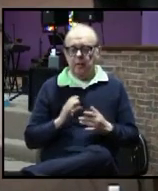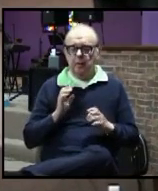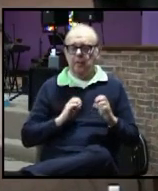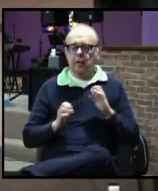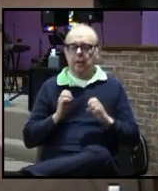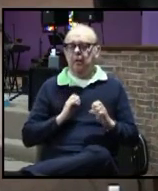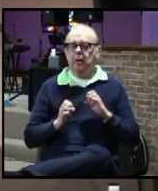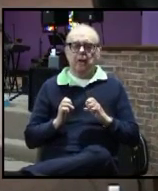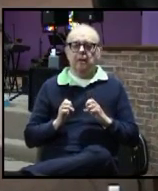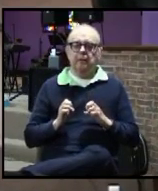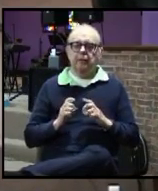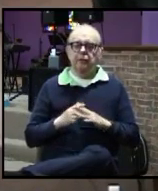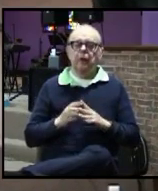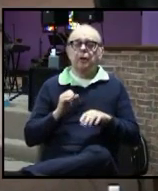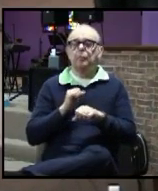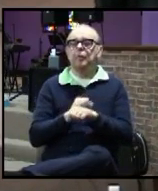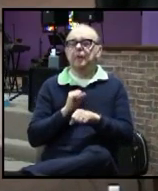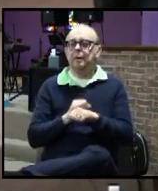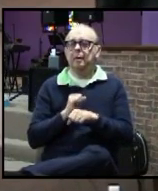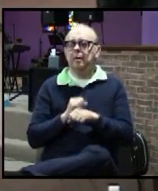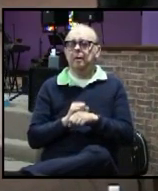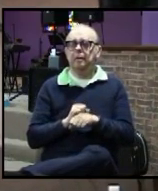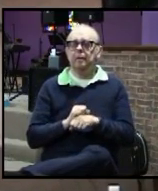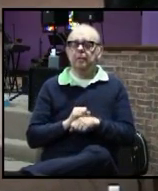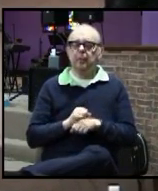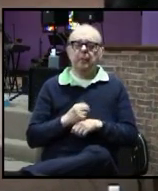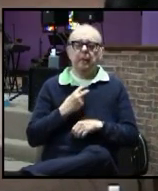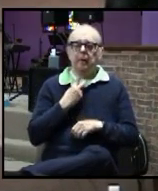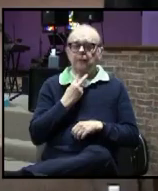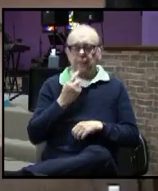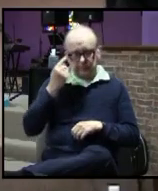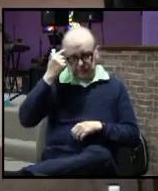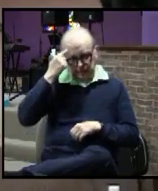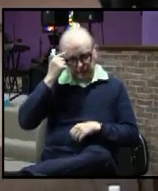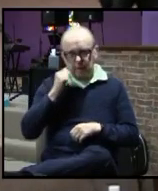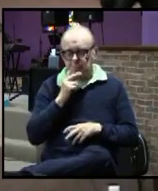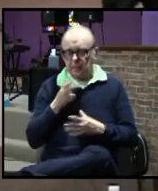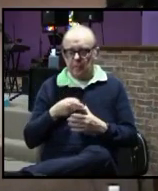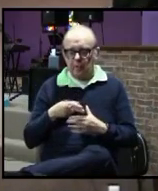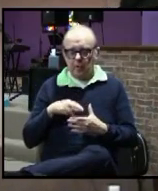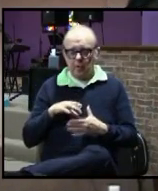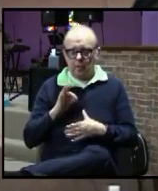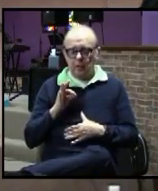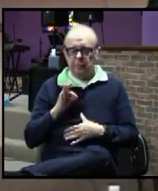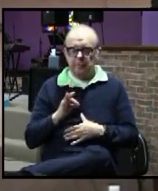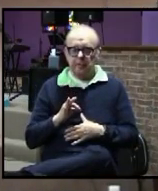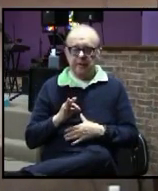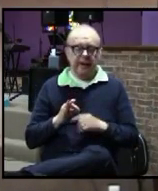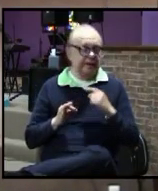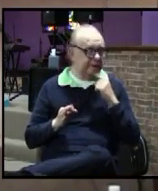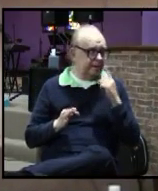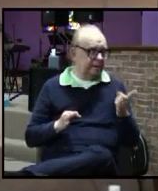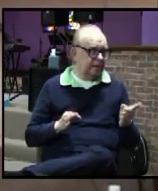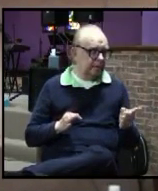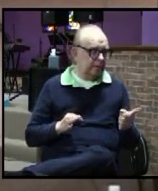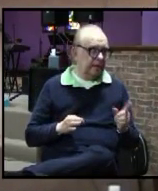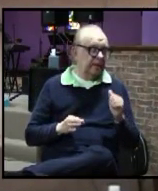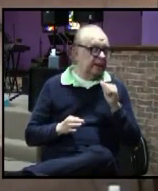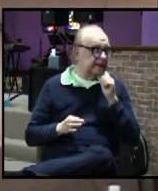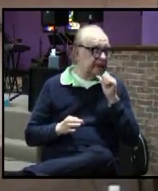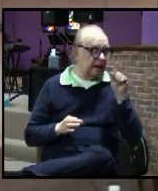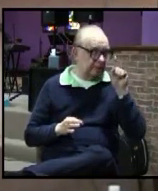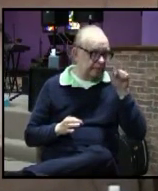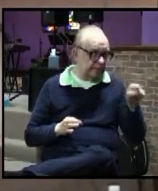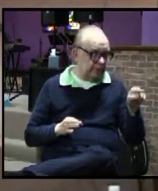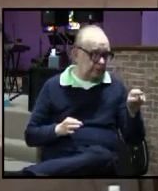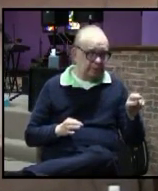your emotions start kicking in. And there's a little voice in your head, and it's not the Holy Spirit that comes to you and says, this isn't for you.